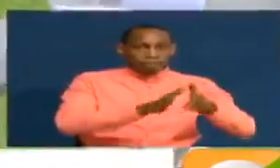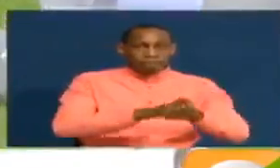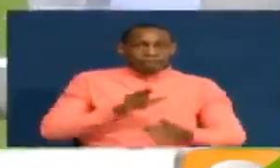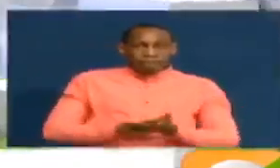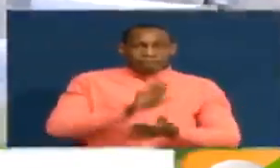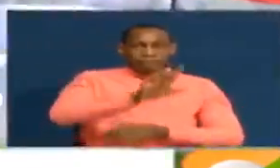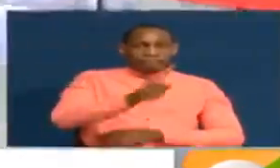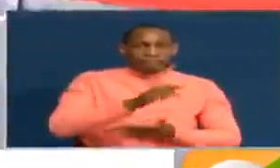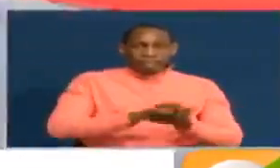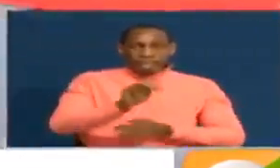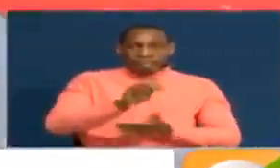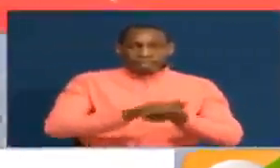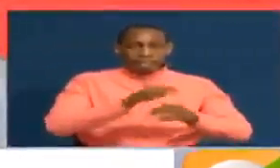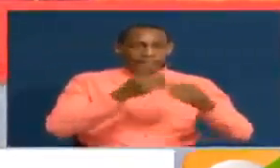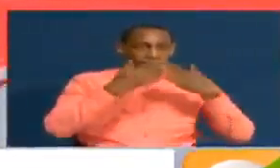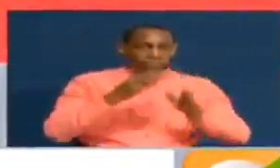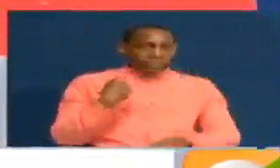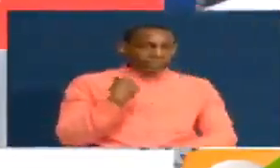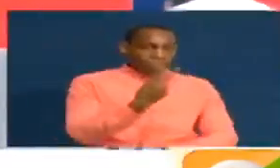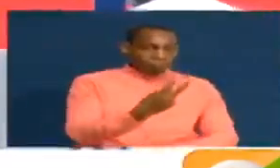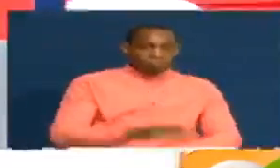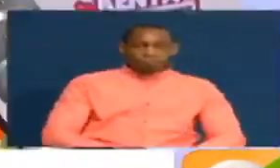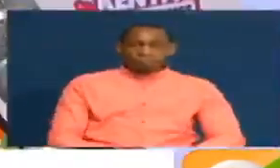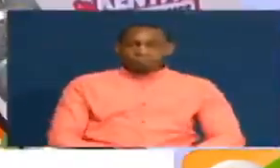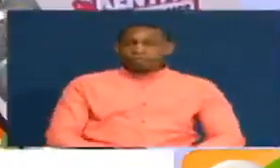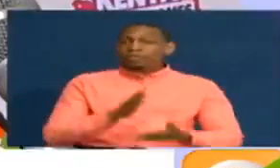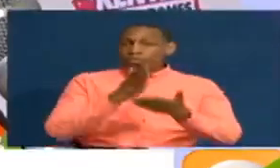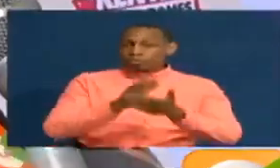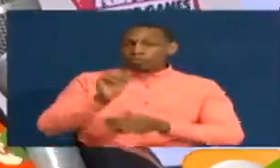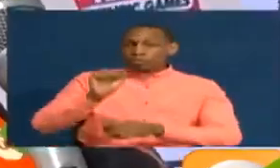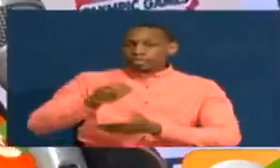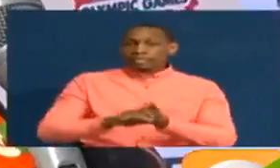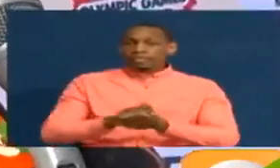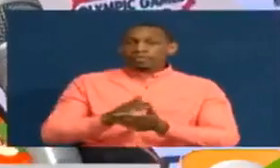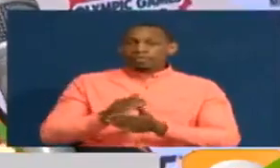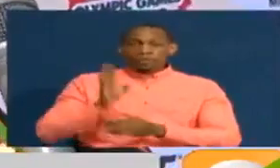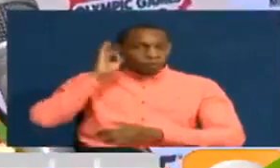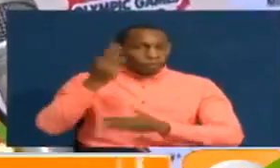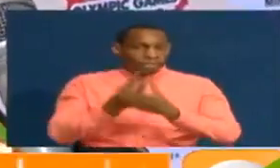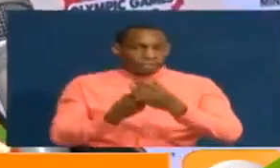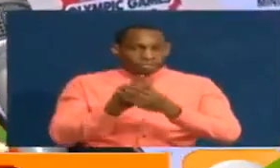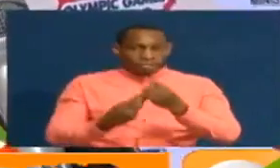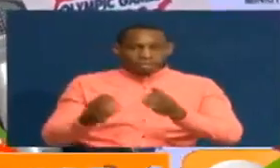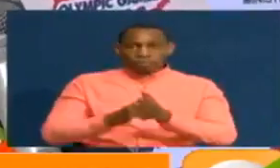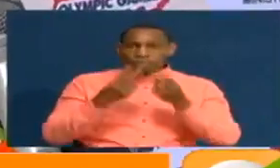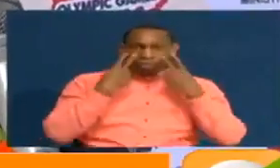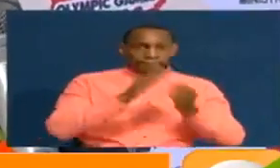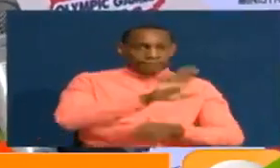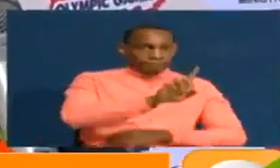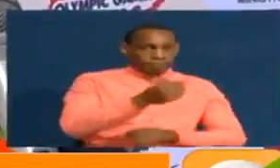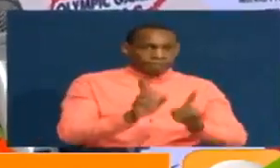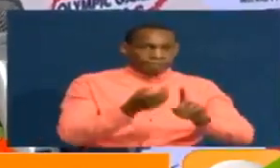women's 5,000 meters after finishing second. Of course, yes, I want to double because tumeona 5,000 iko first